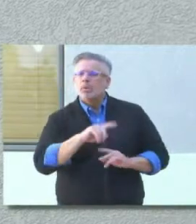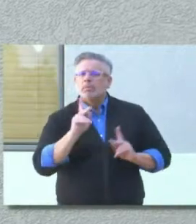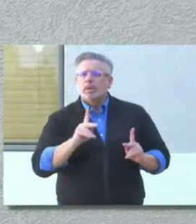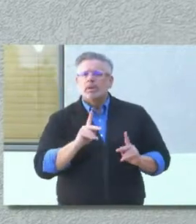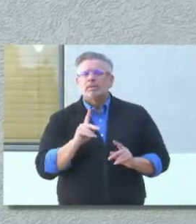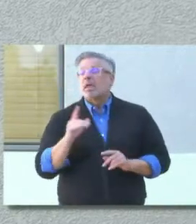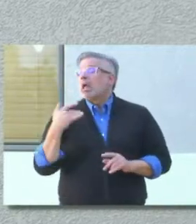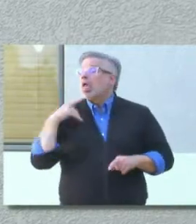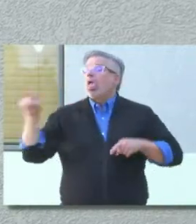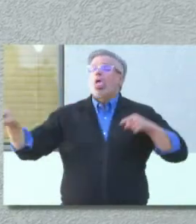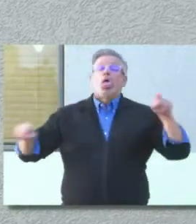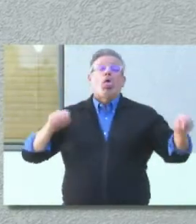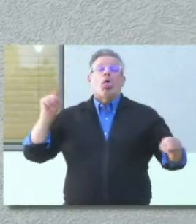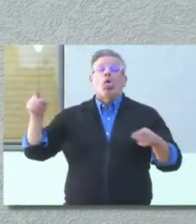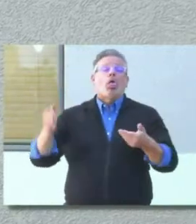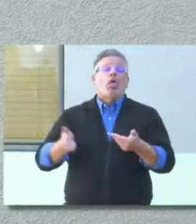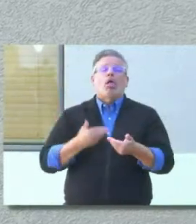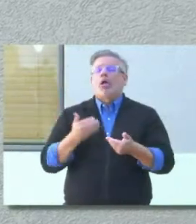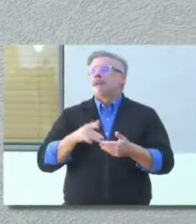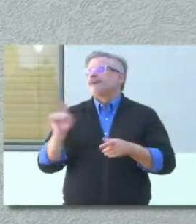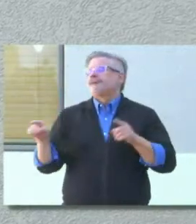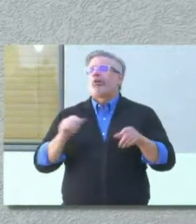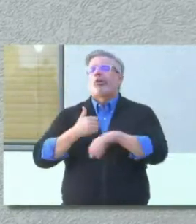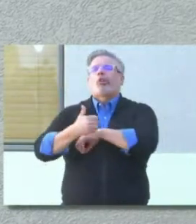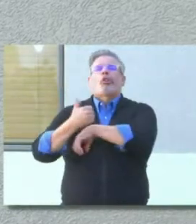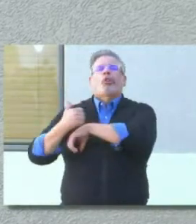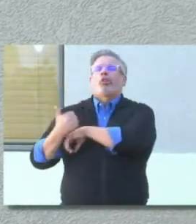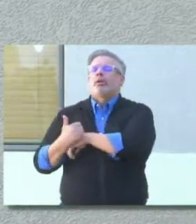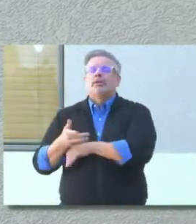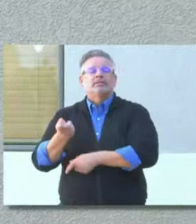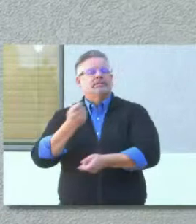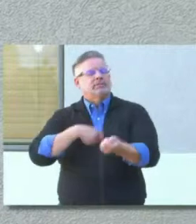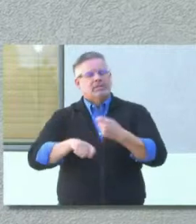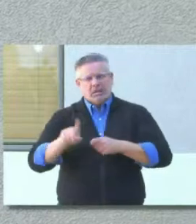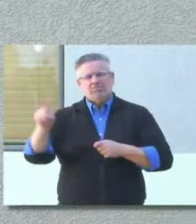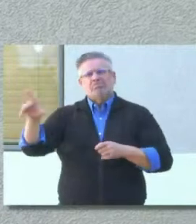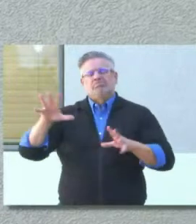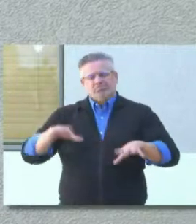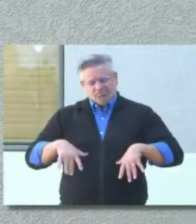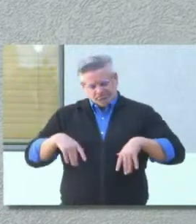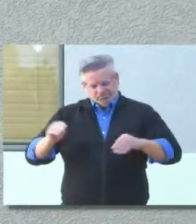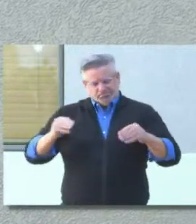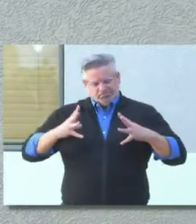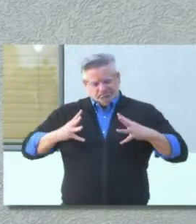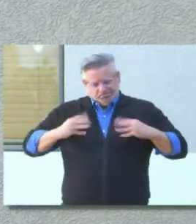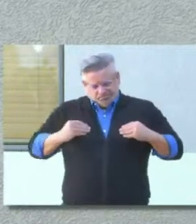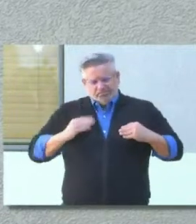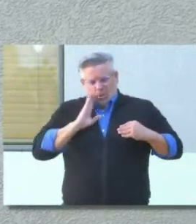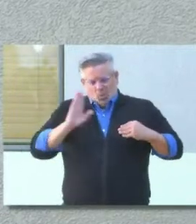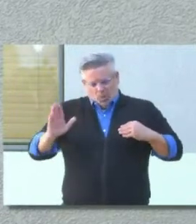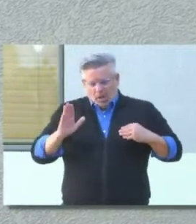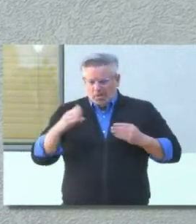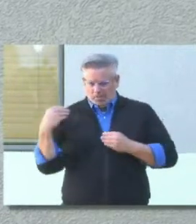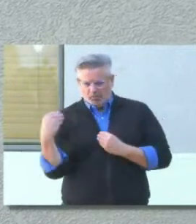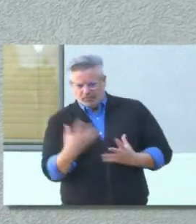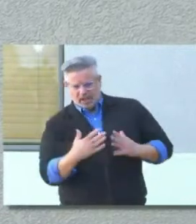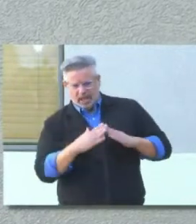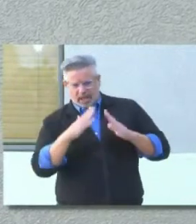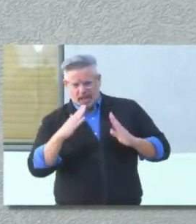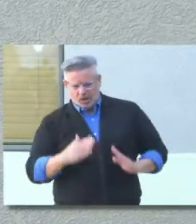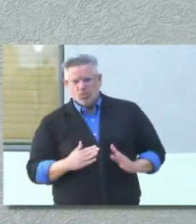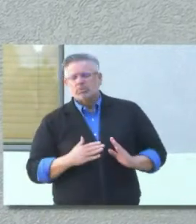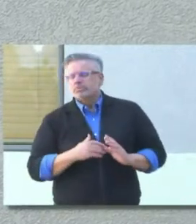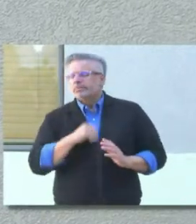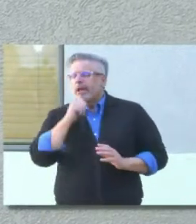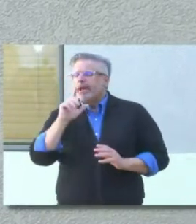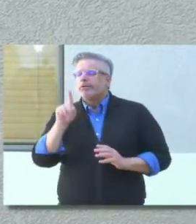pointed fingers. They could have talked about the way the world should be. Instead, they're doing something to help our seniors, give them dignity,